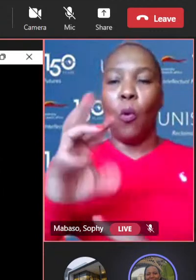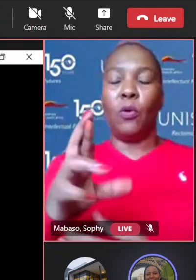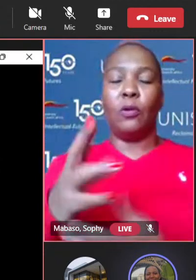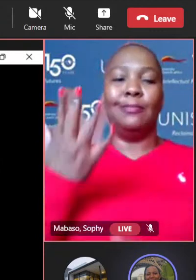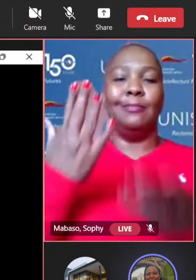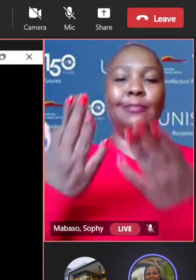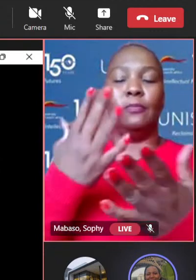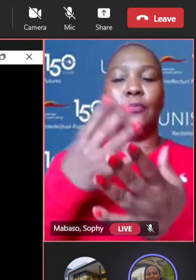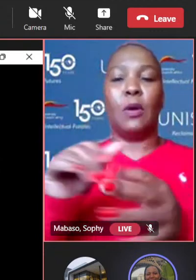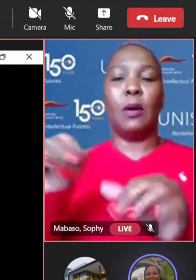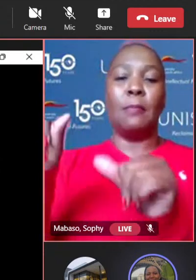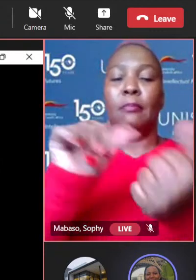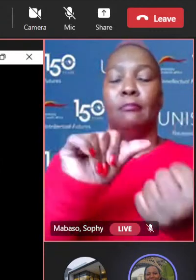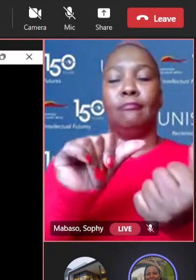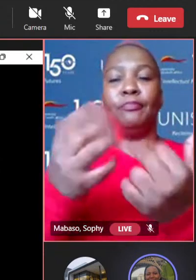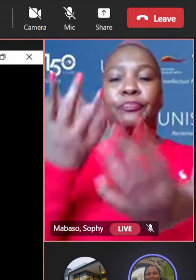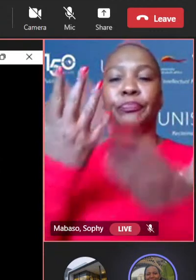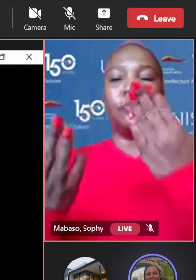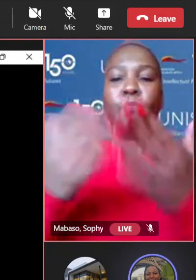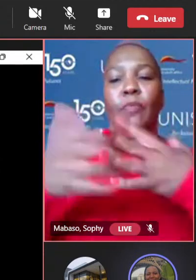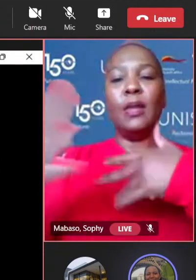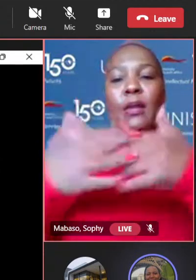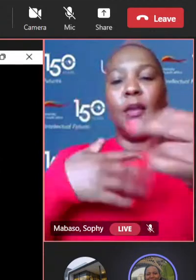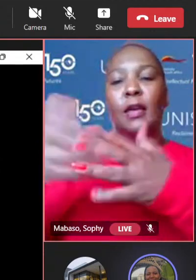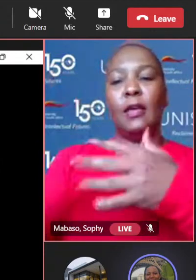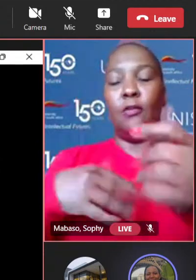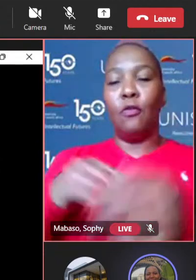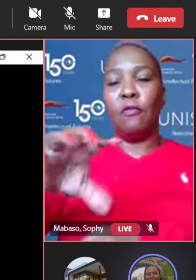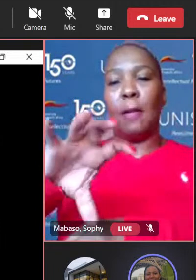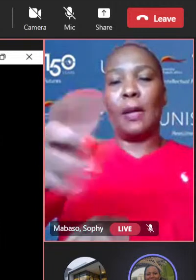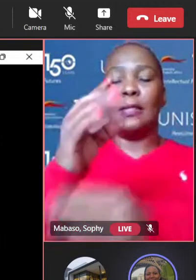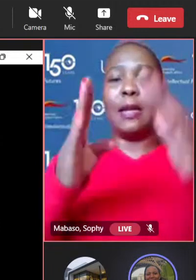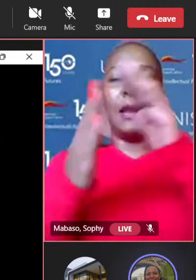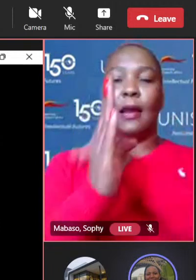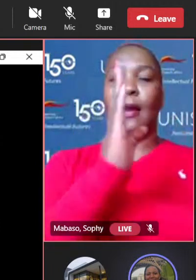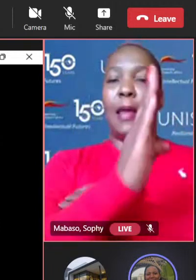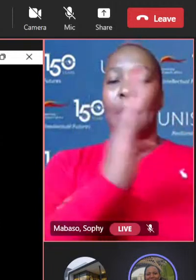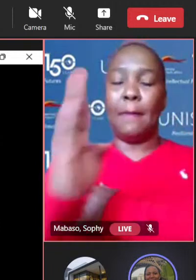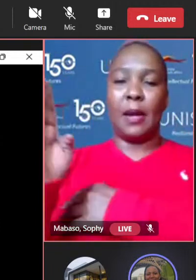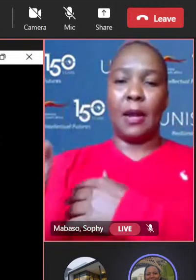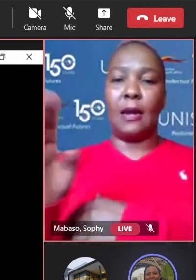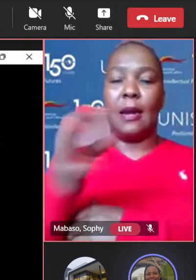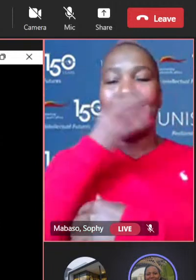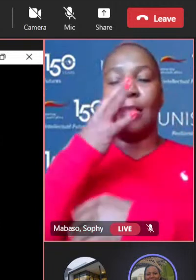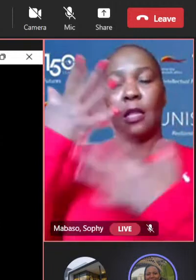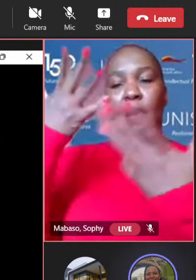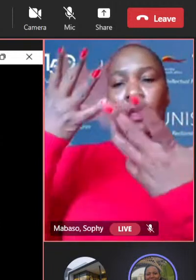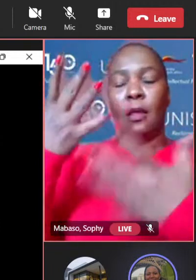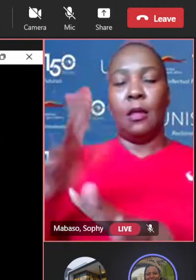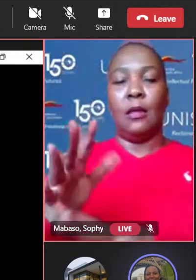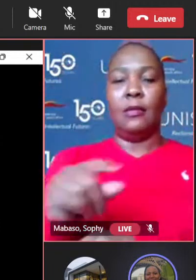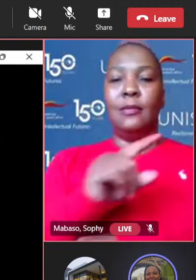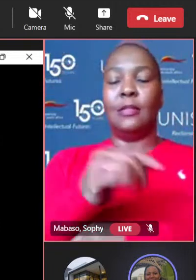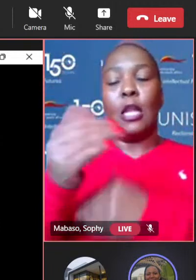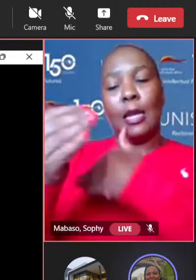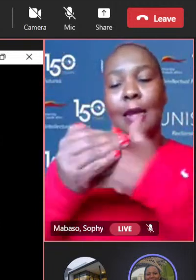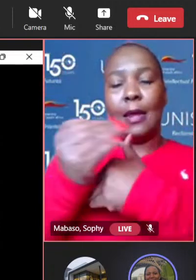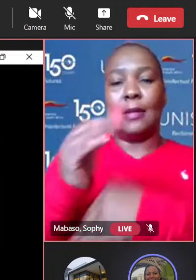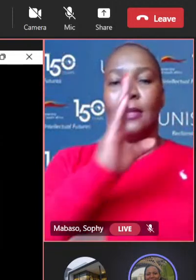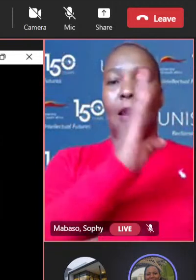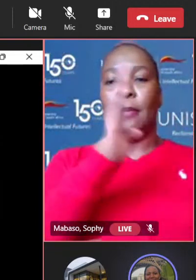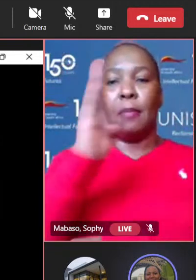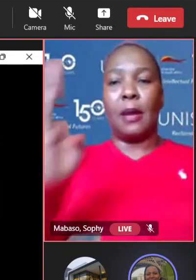return the books at any of the branch libraries. As I've indicated or alluded to them, you saw the nearest library that you might